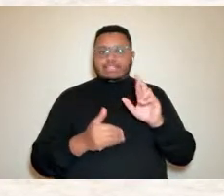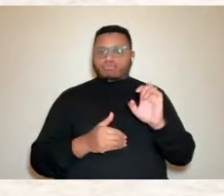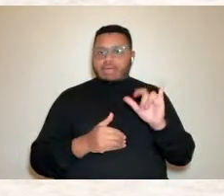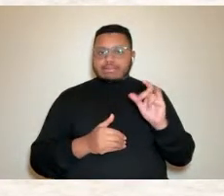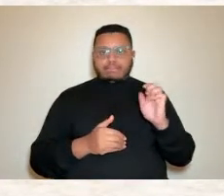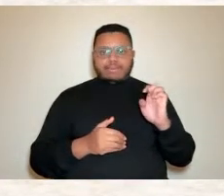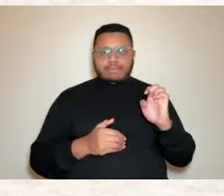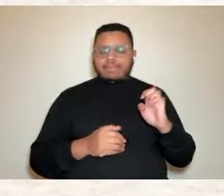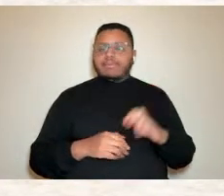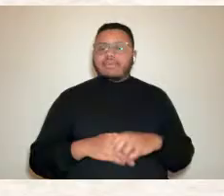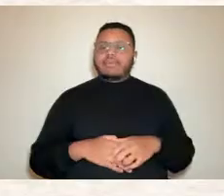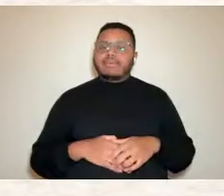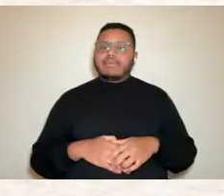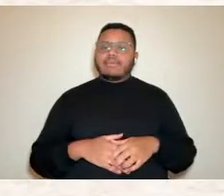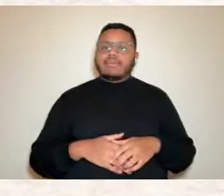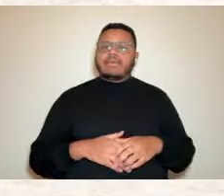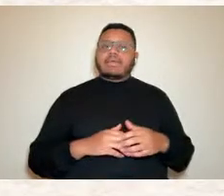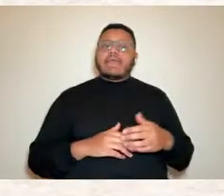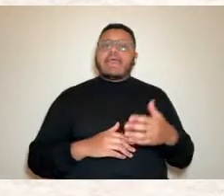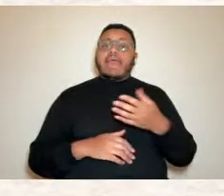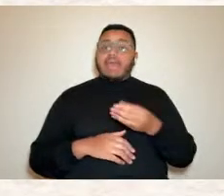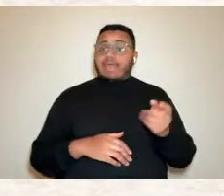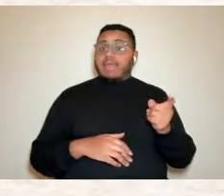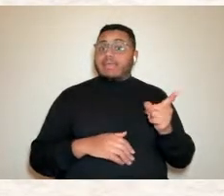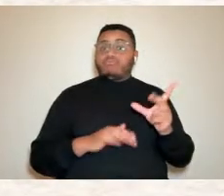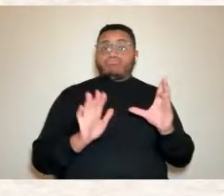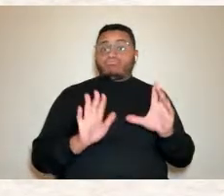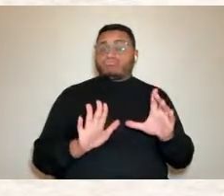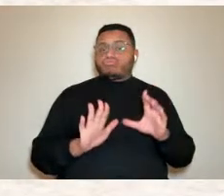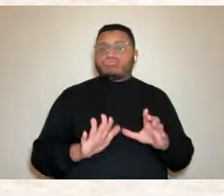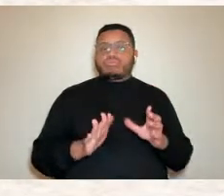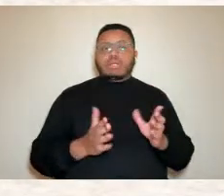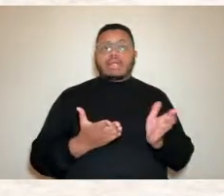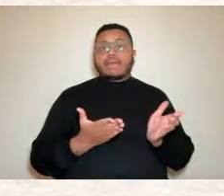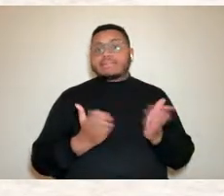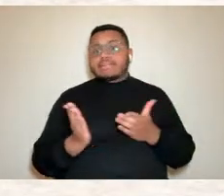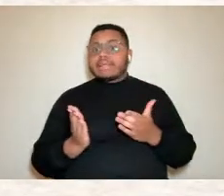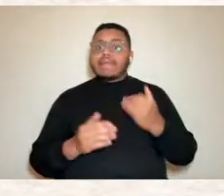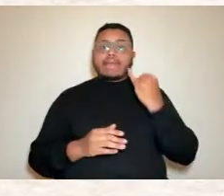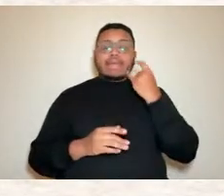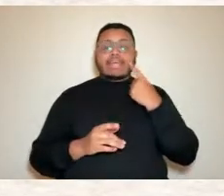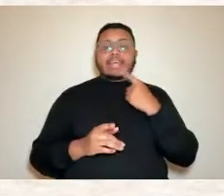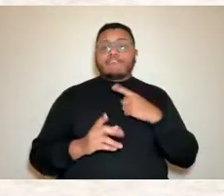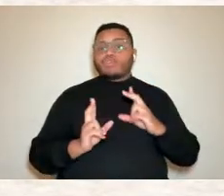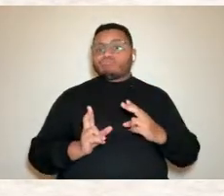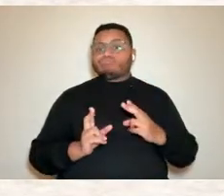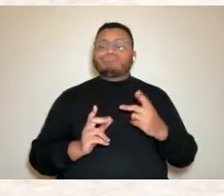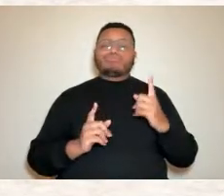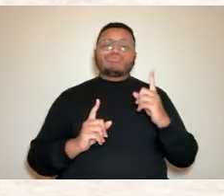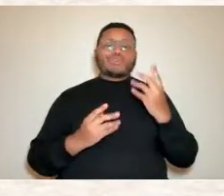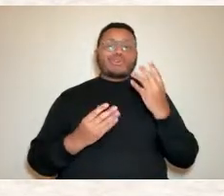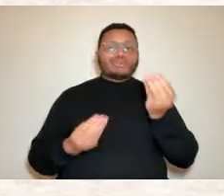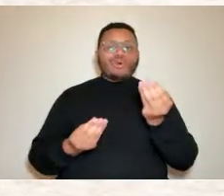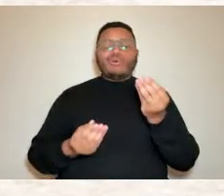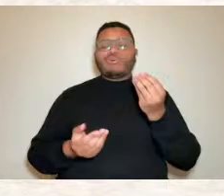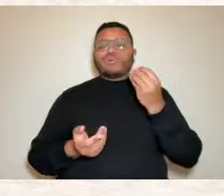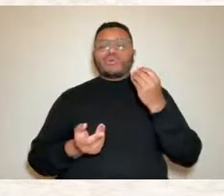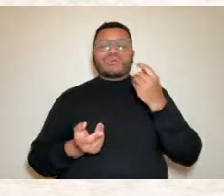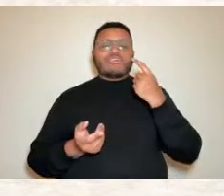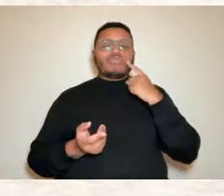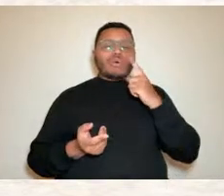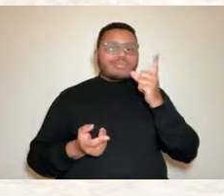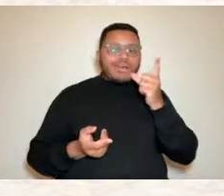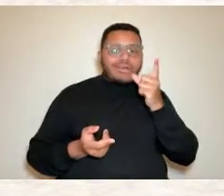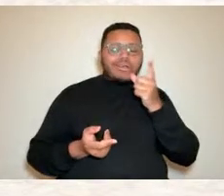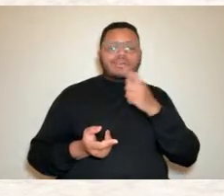And this is great to take on the go, to wrap it up for lunch. And you